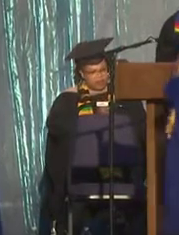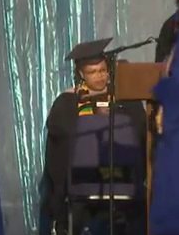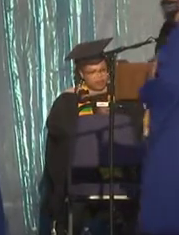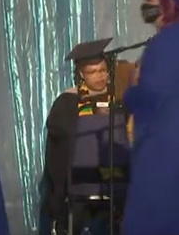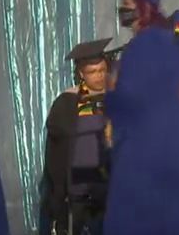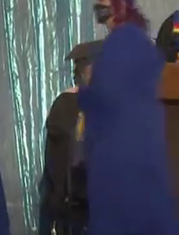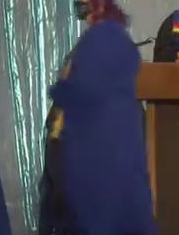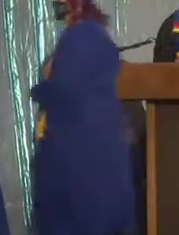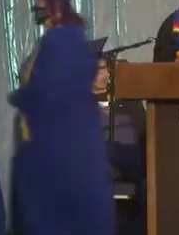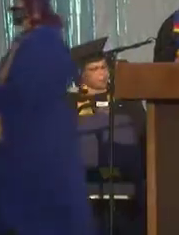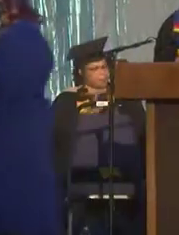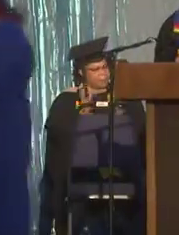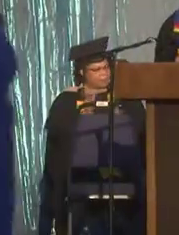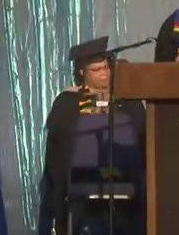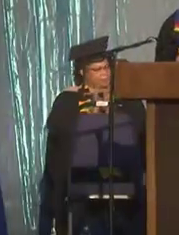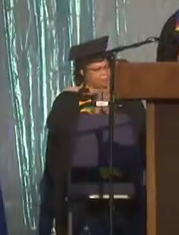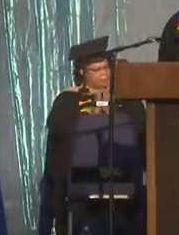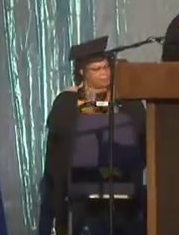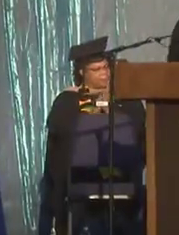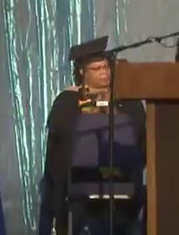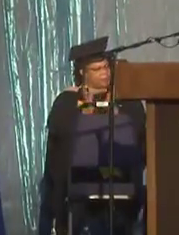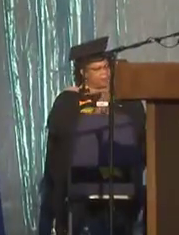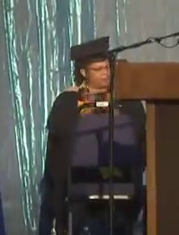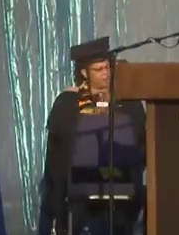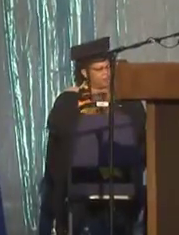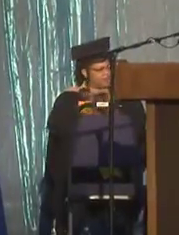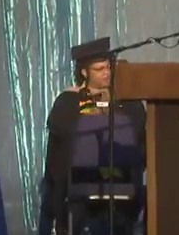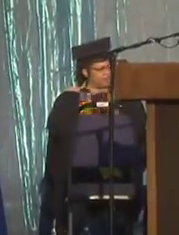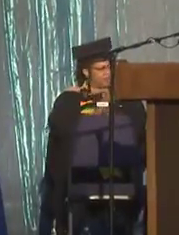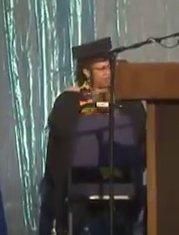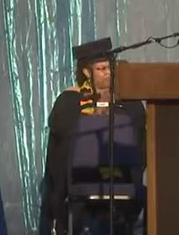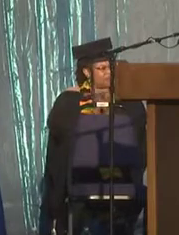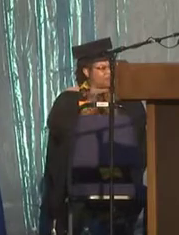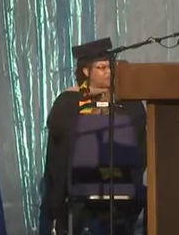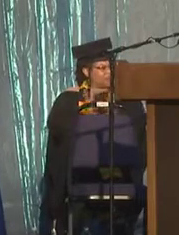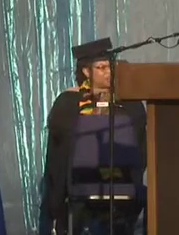Jamie Henrich with high honors.